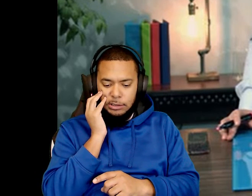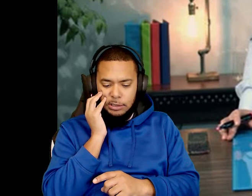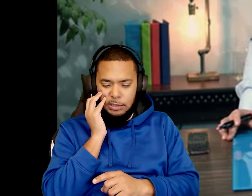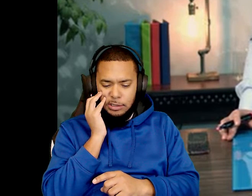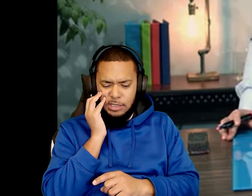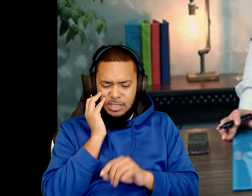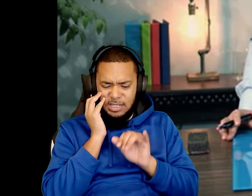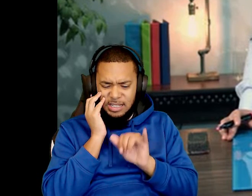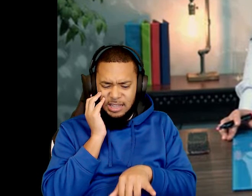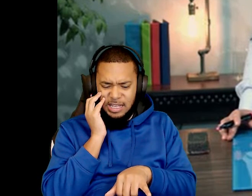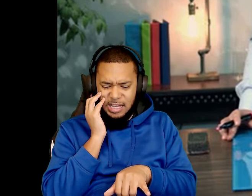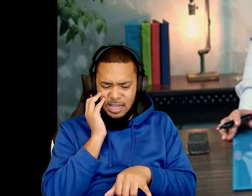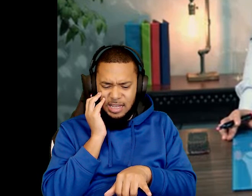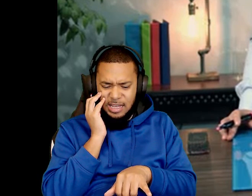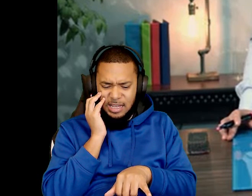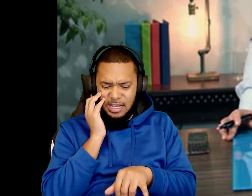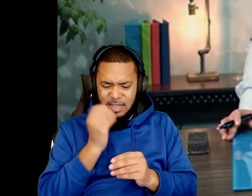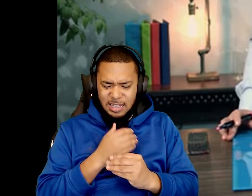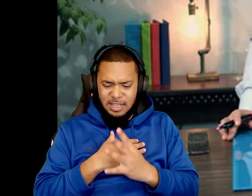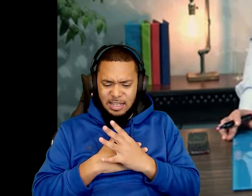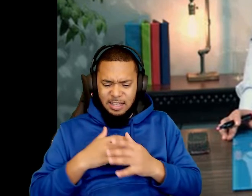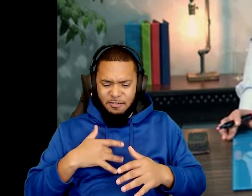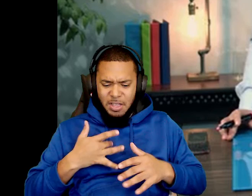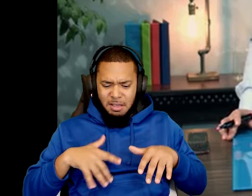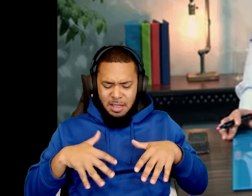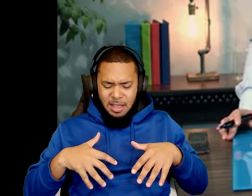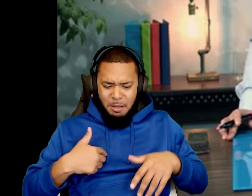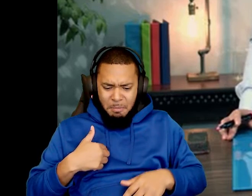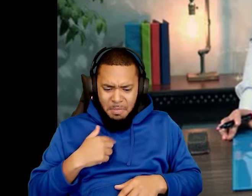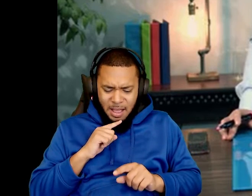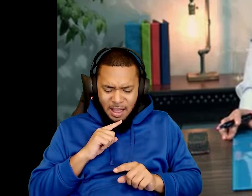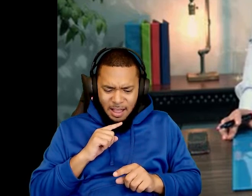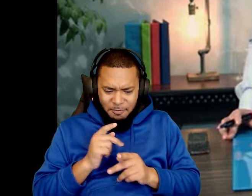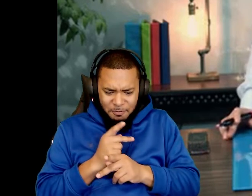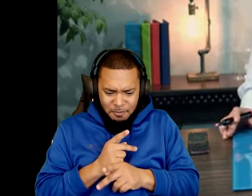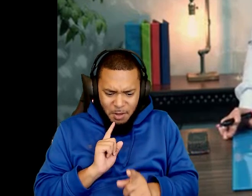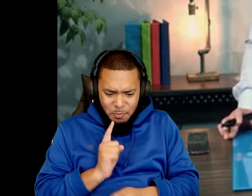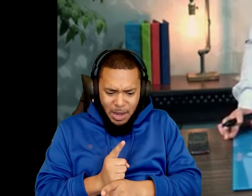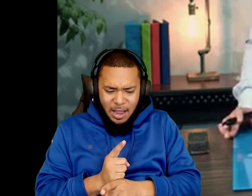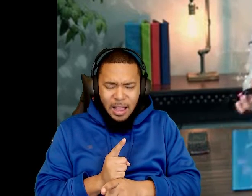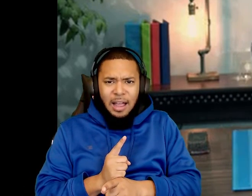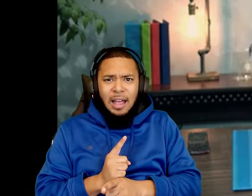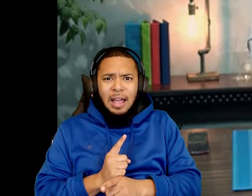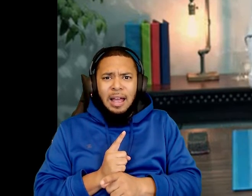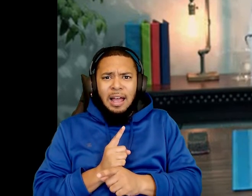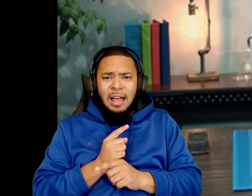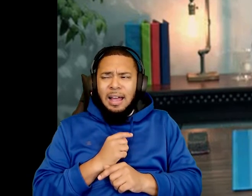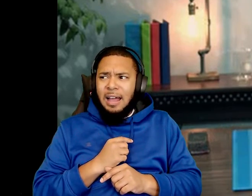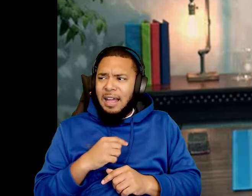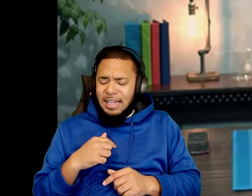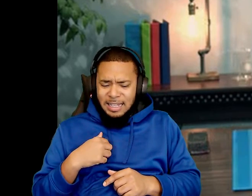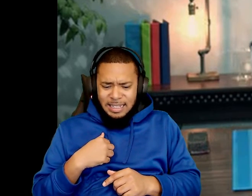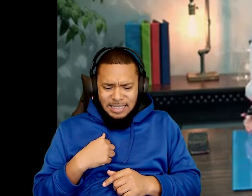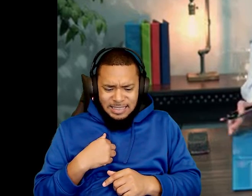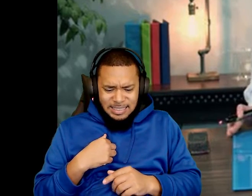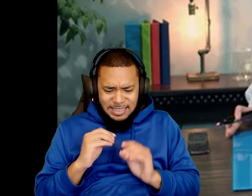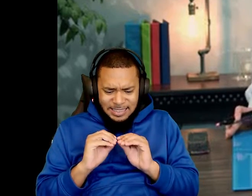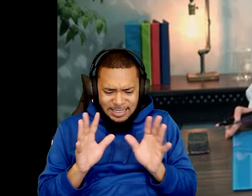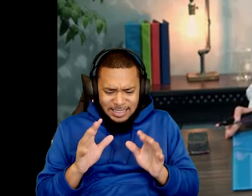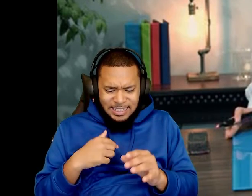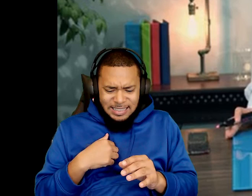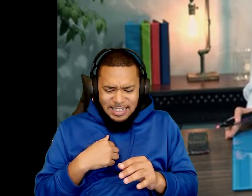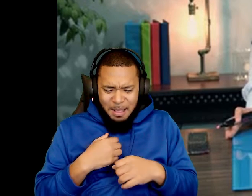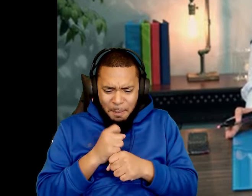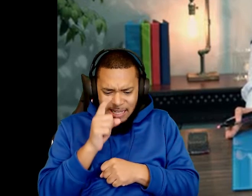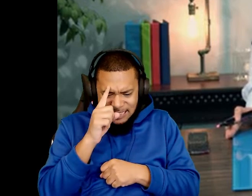does that give me anxiety? Did I do that right? And you just want to look at it and you want to say, does it make sense with the other numbers around